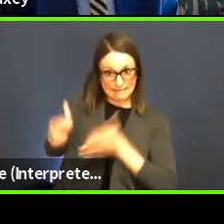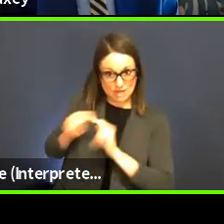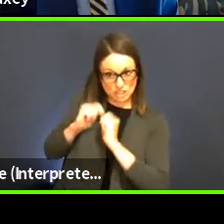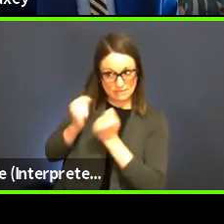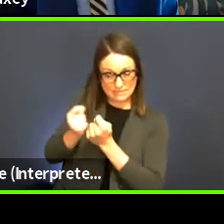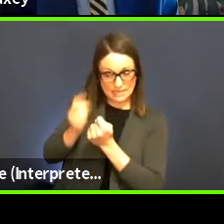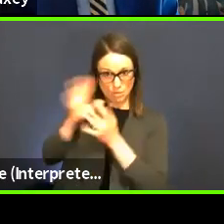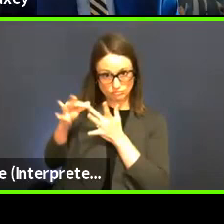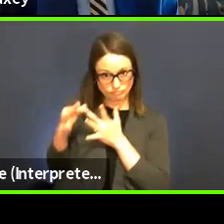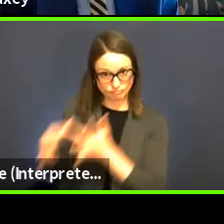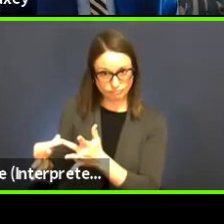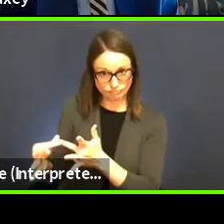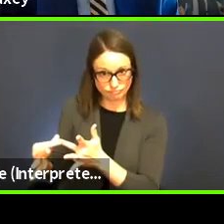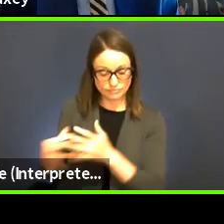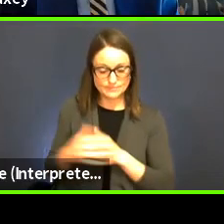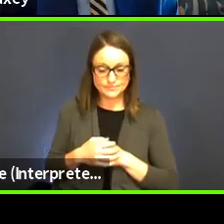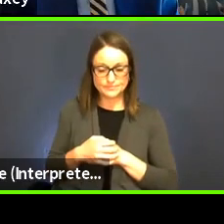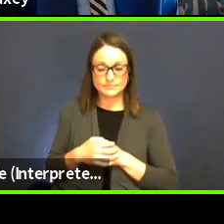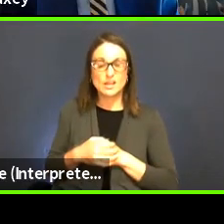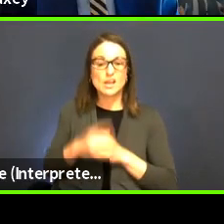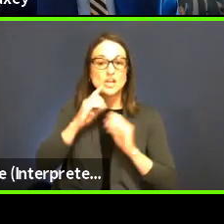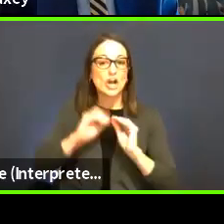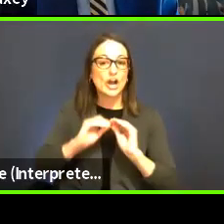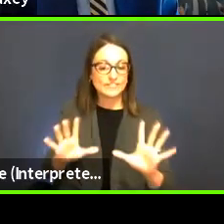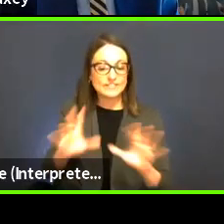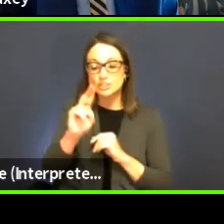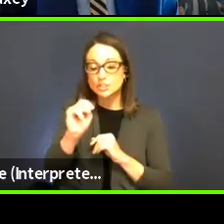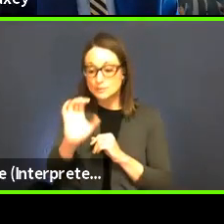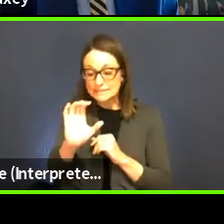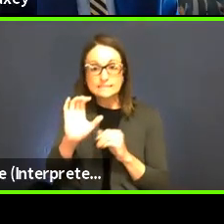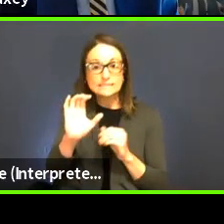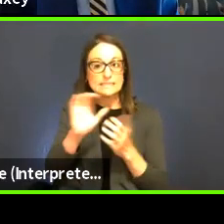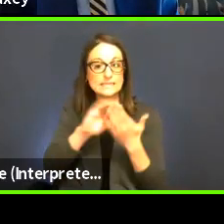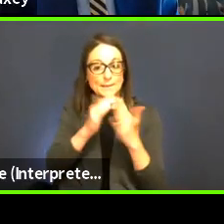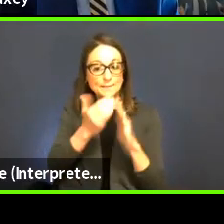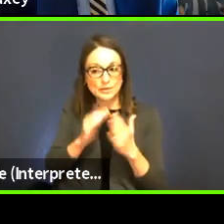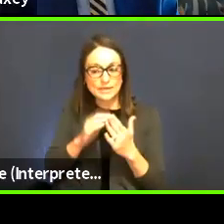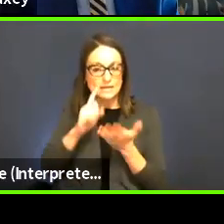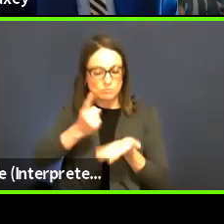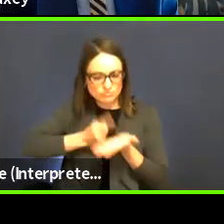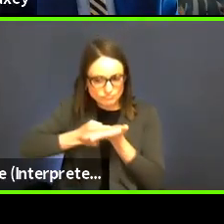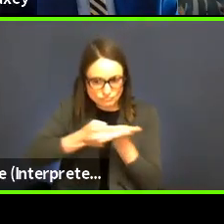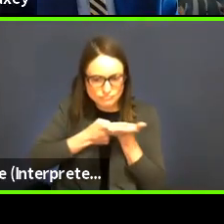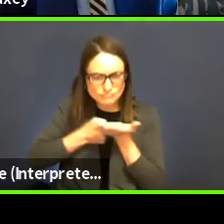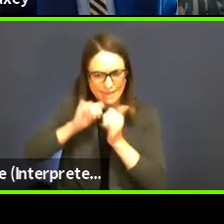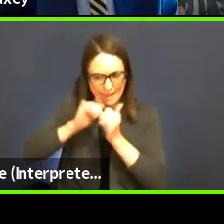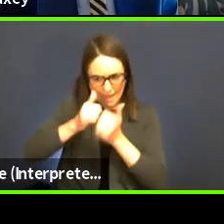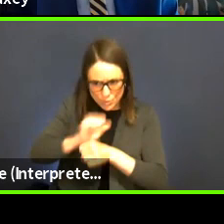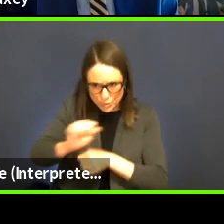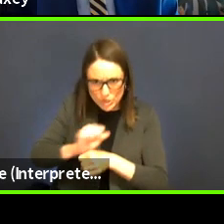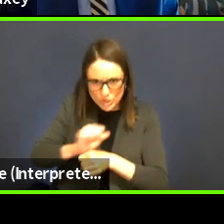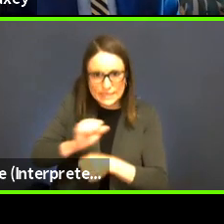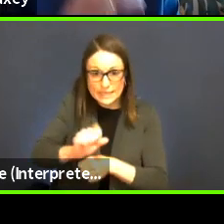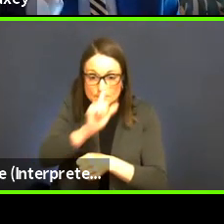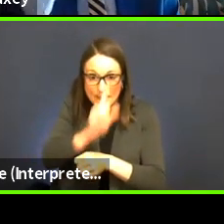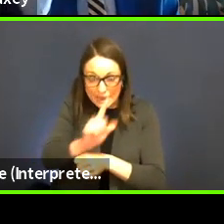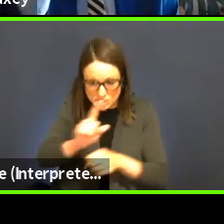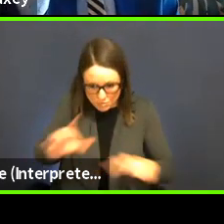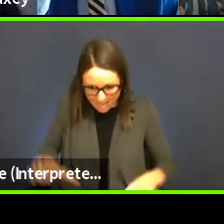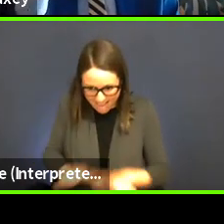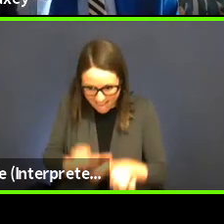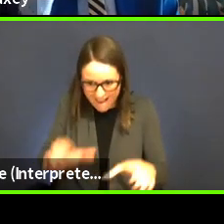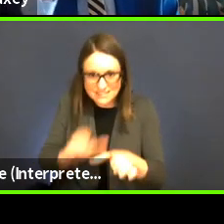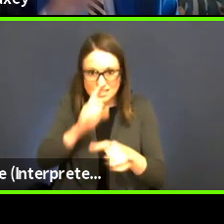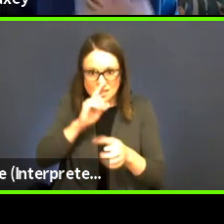with our UNC community early next week about how we are working toward putting action behind the message that I shared with our campus last